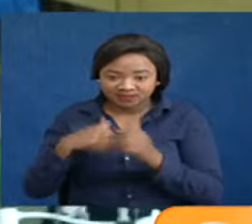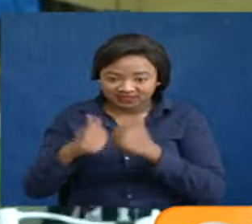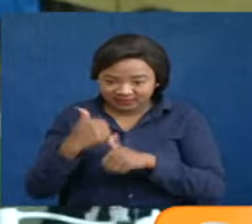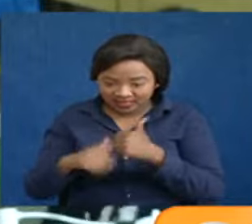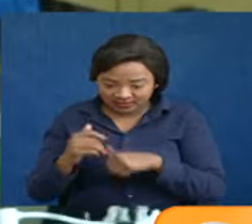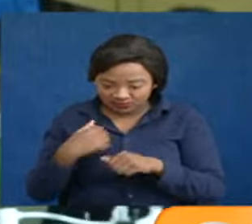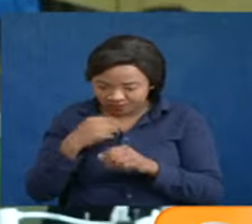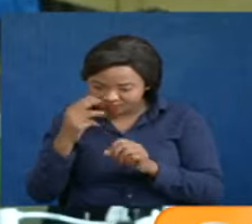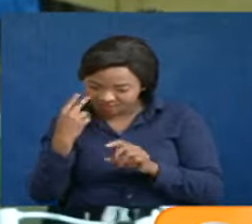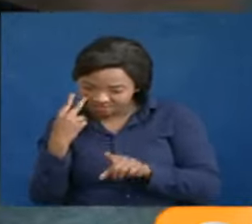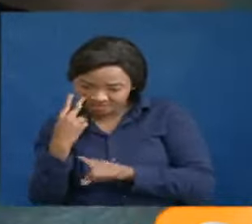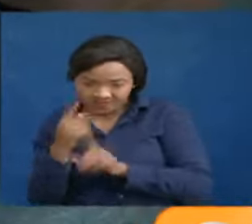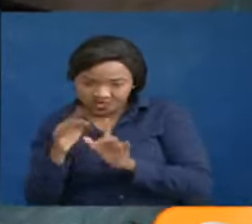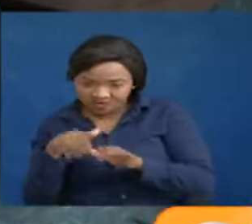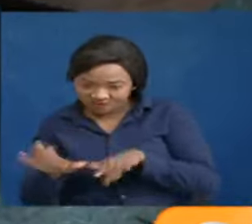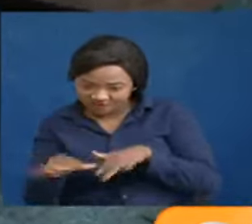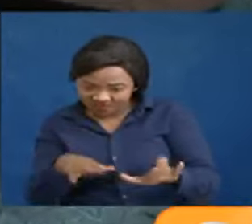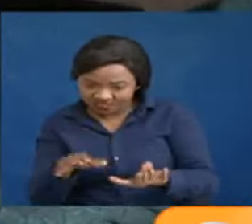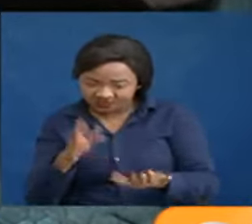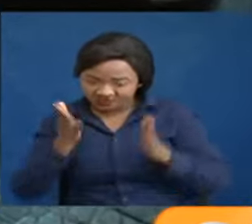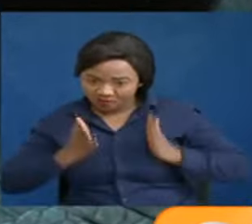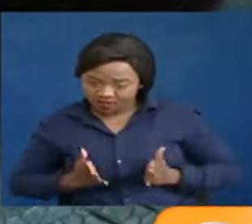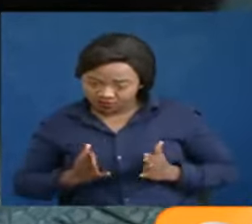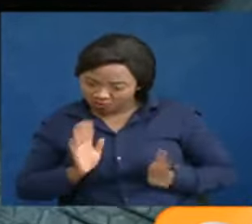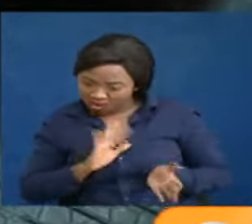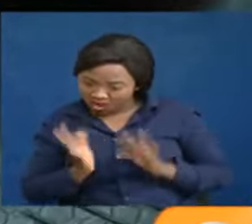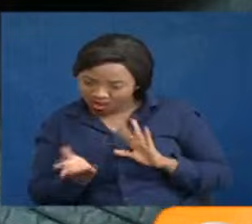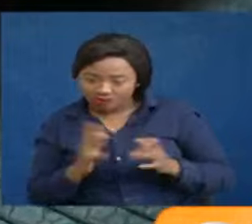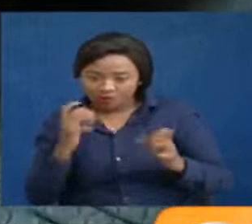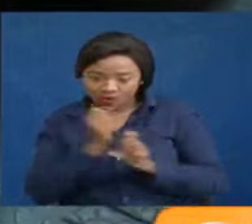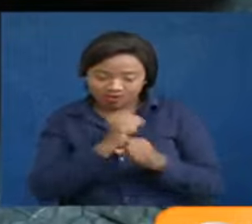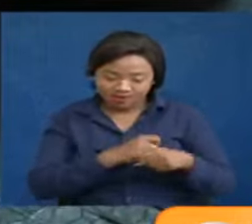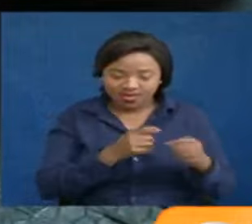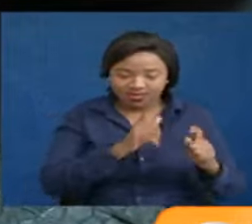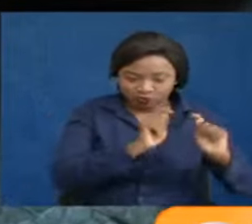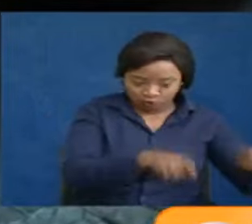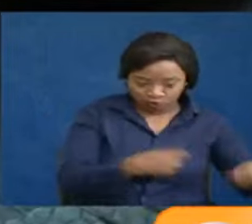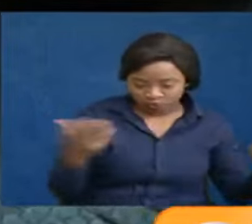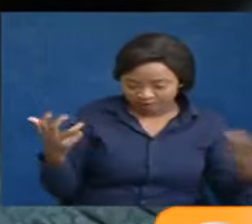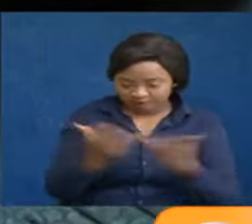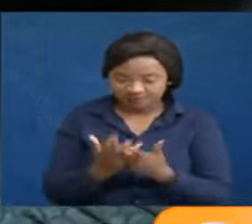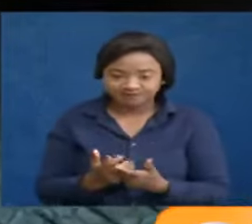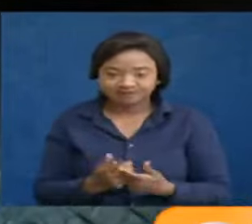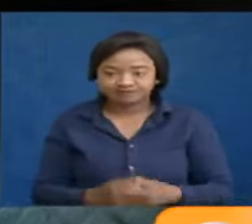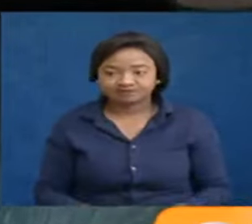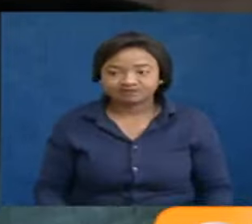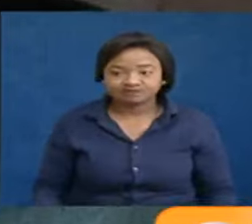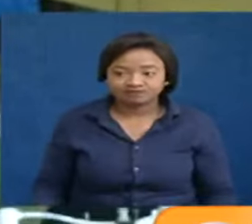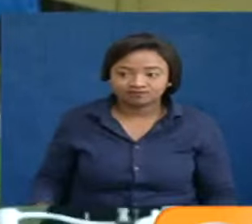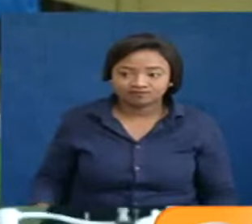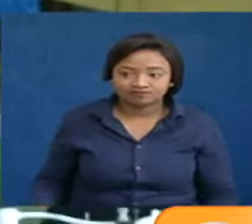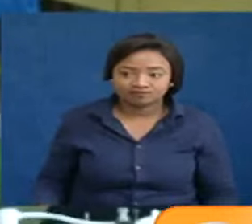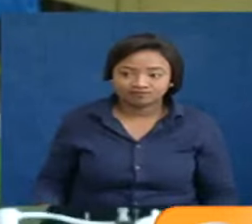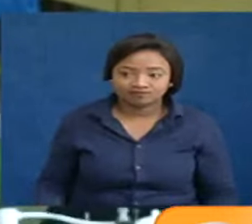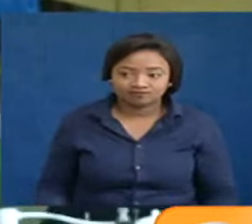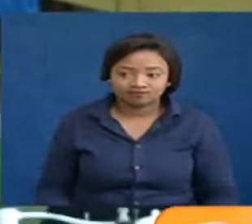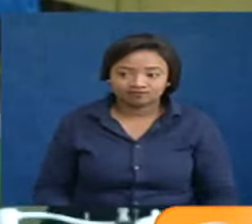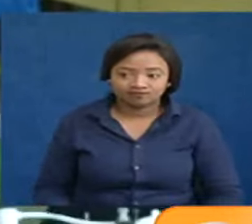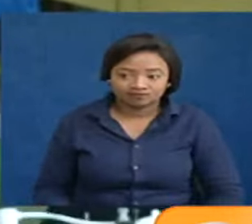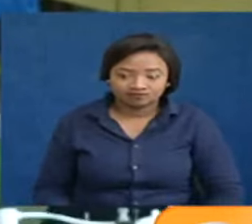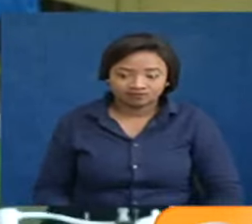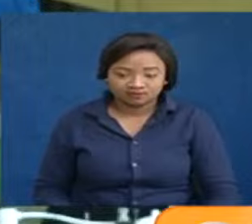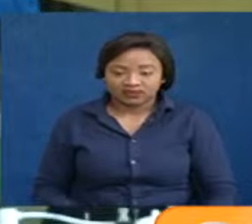of human feet. We want to also create shoes that are that also address human health. Yeah, so as much